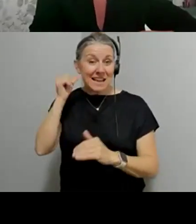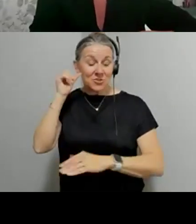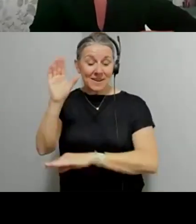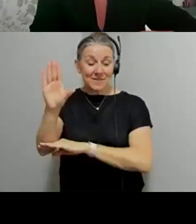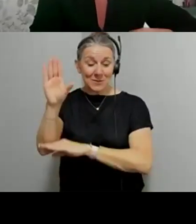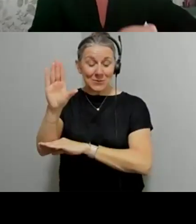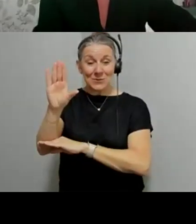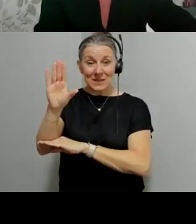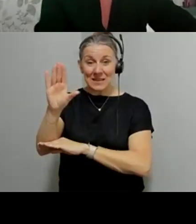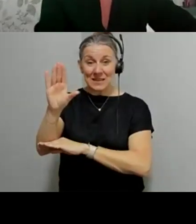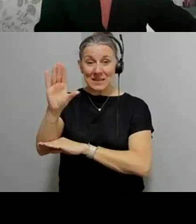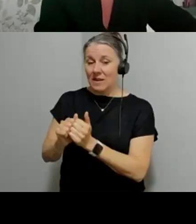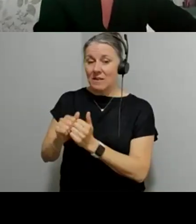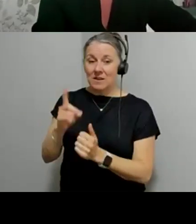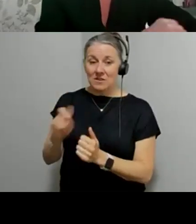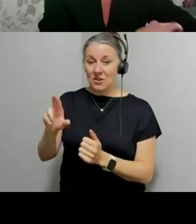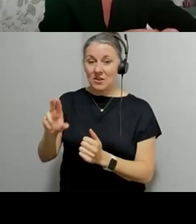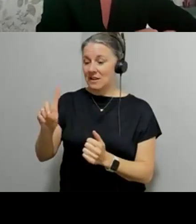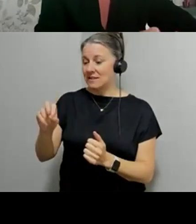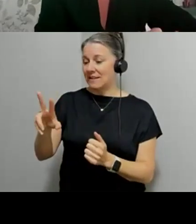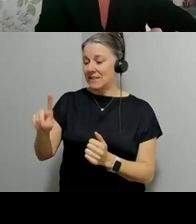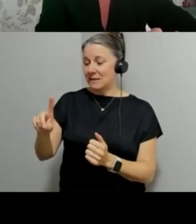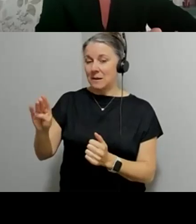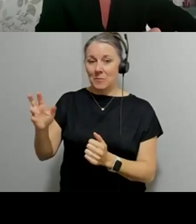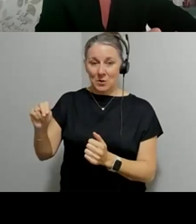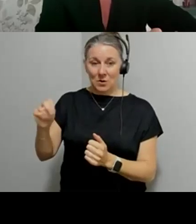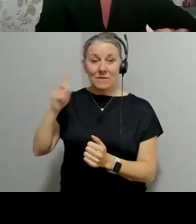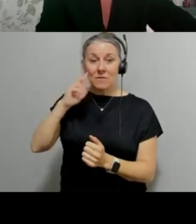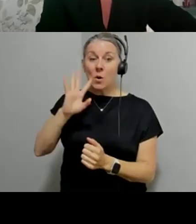had a conversation with Dr. David Burns to